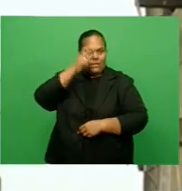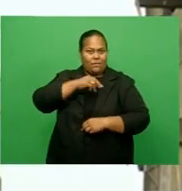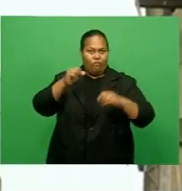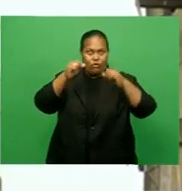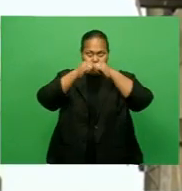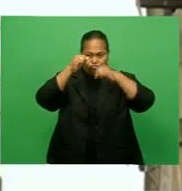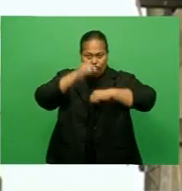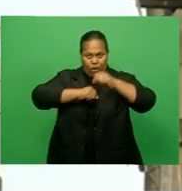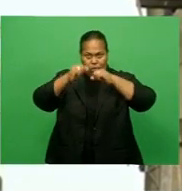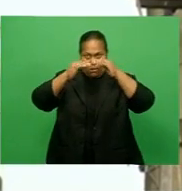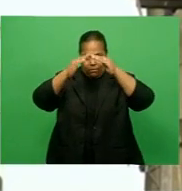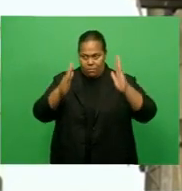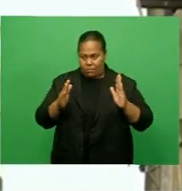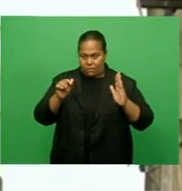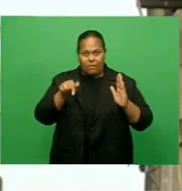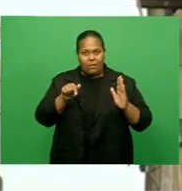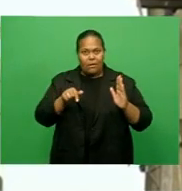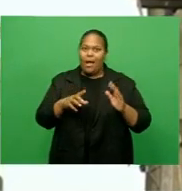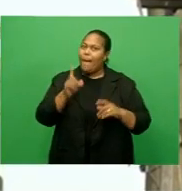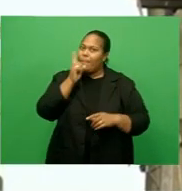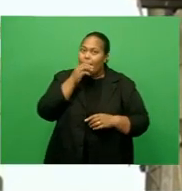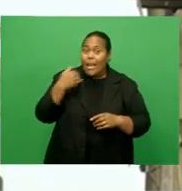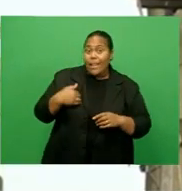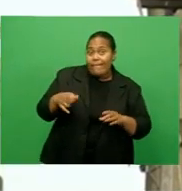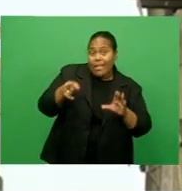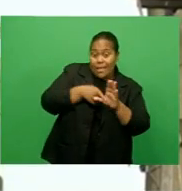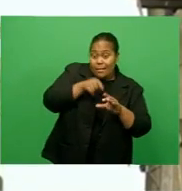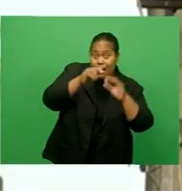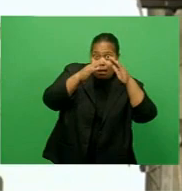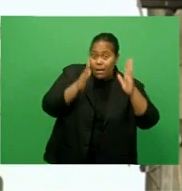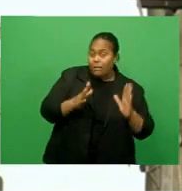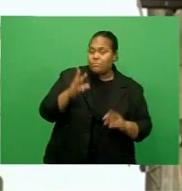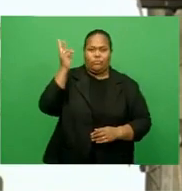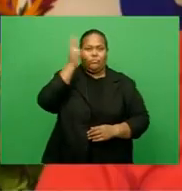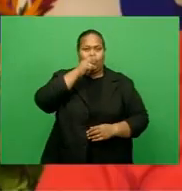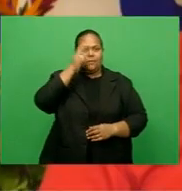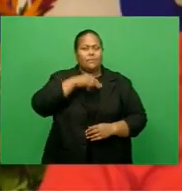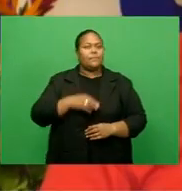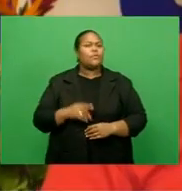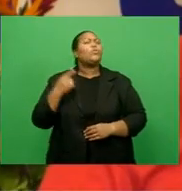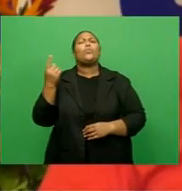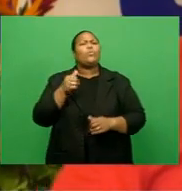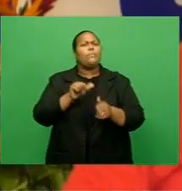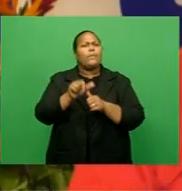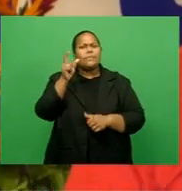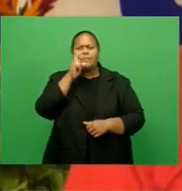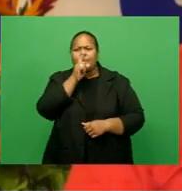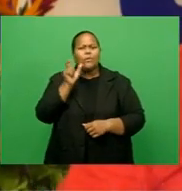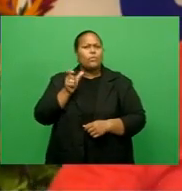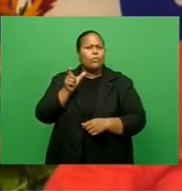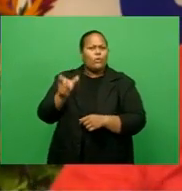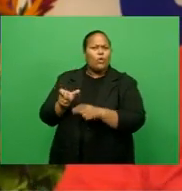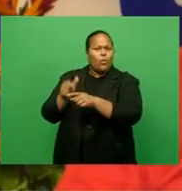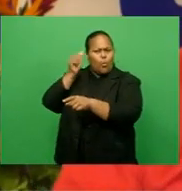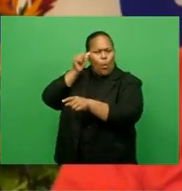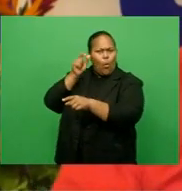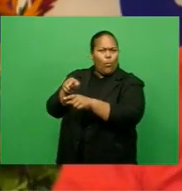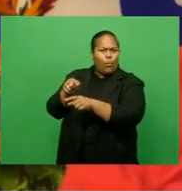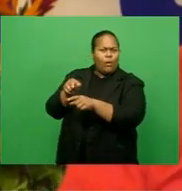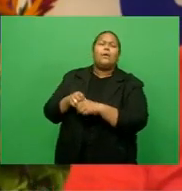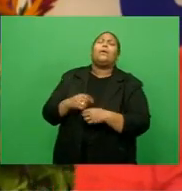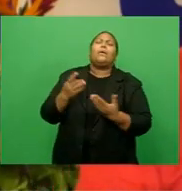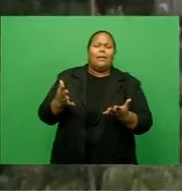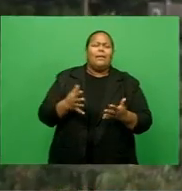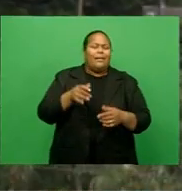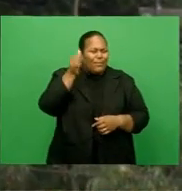structure and its occupants. The best people who know these people are the registered electrical contractors. They know who are the people